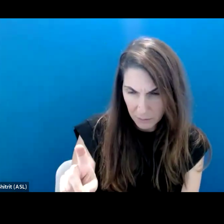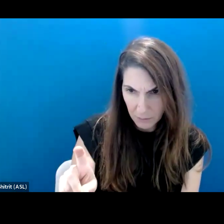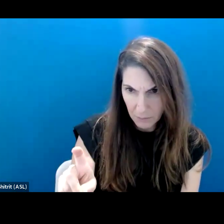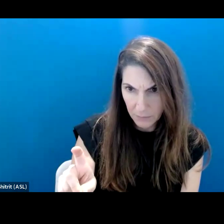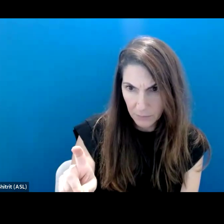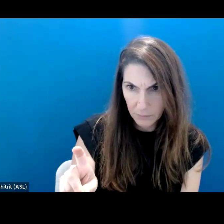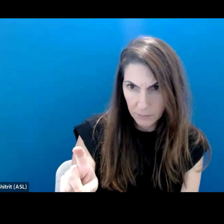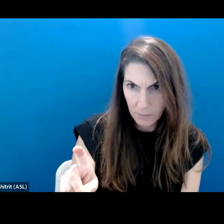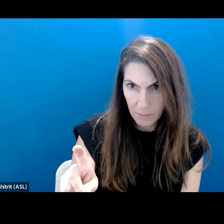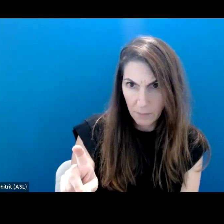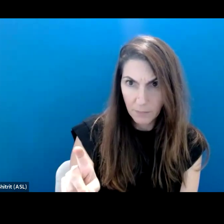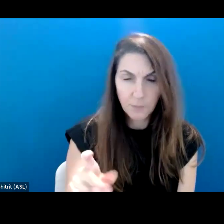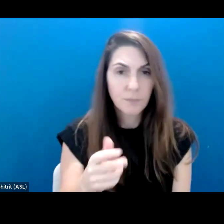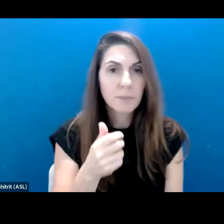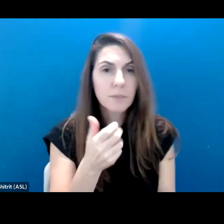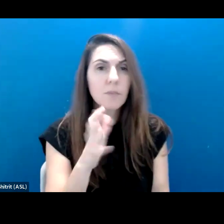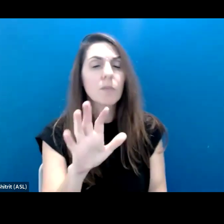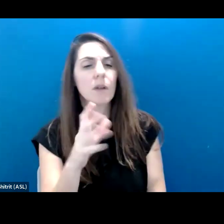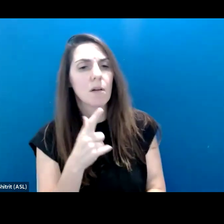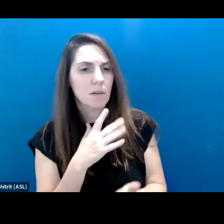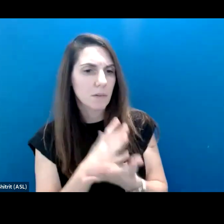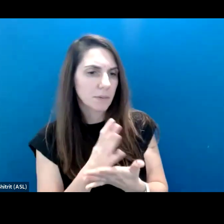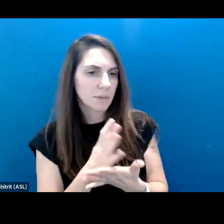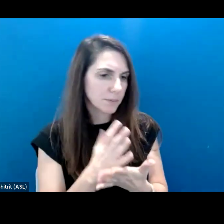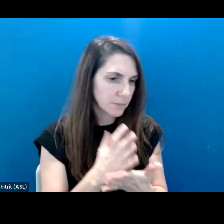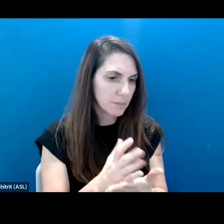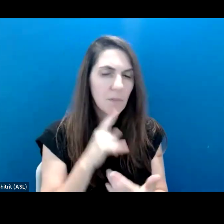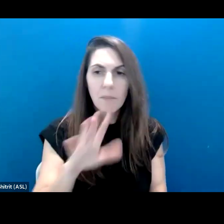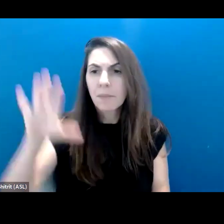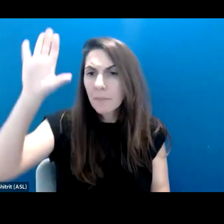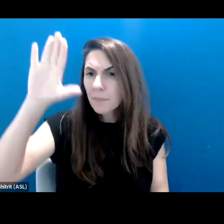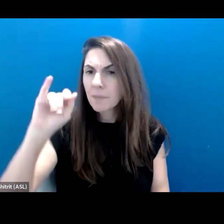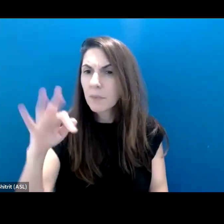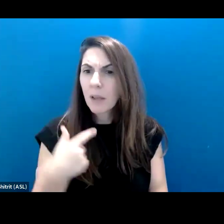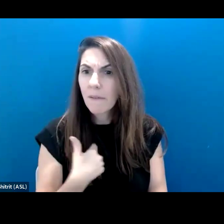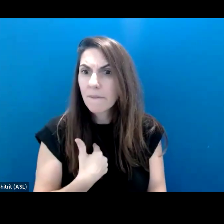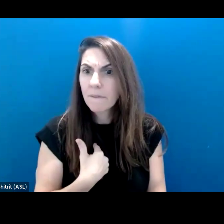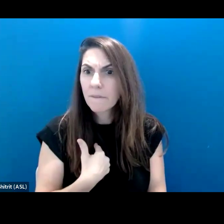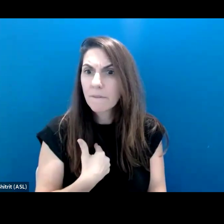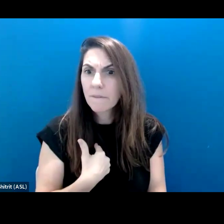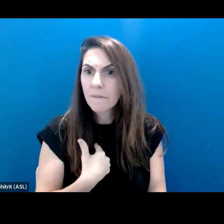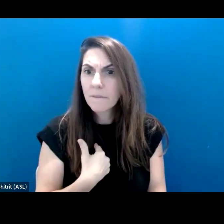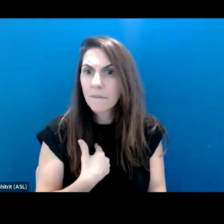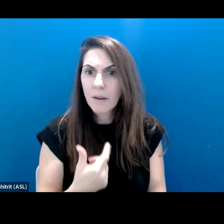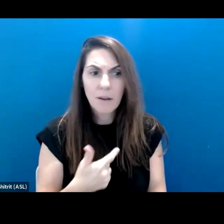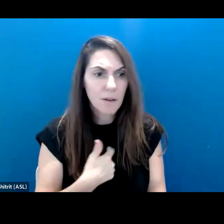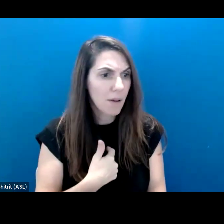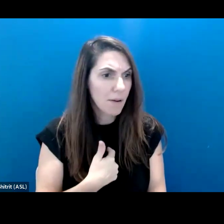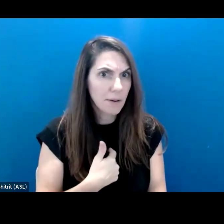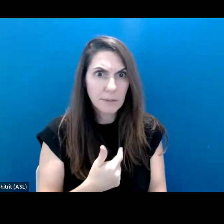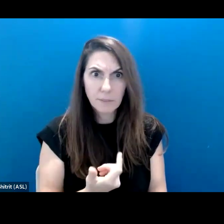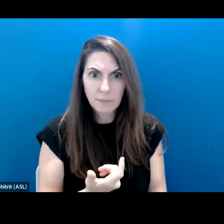right. And you can, so, all right. Raise your hand if I'm hitting the wrong place or if you would like to